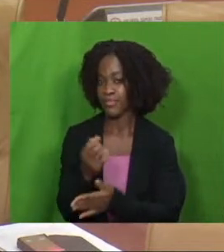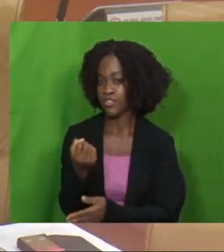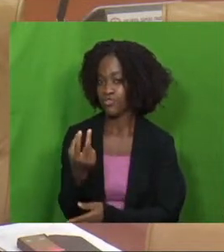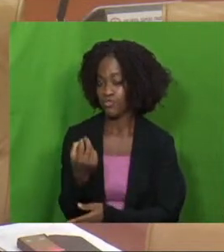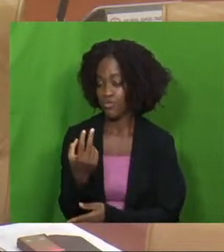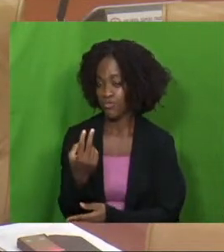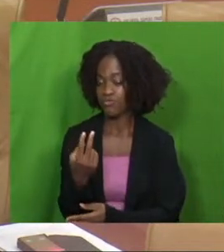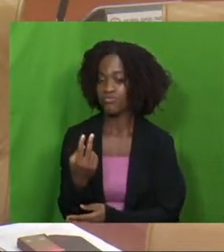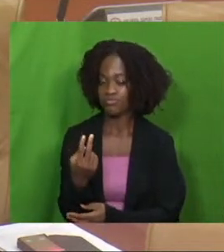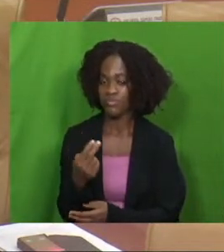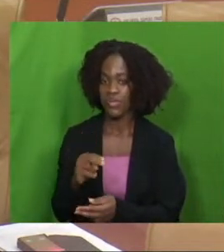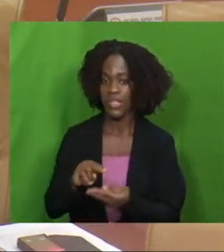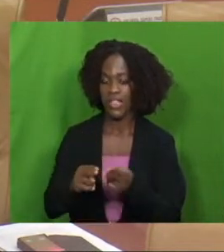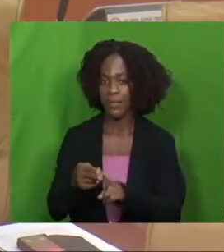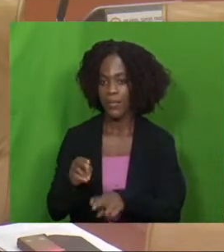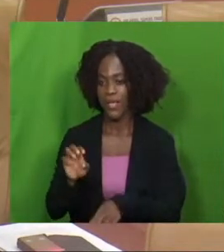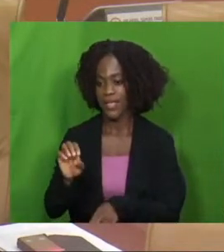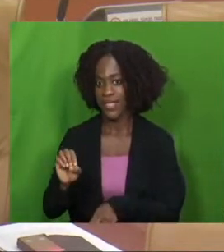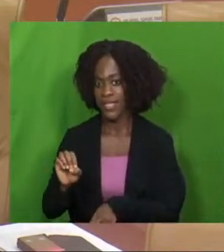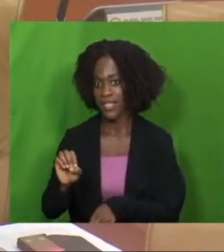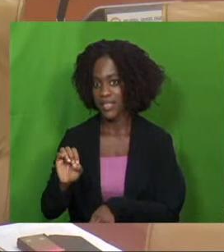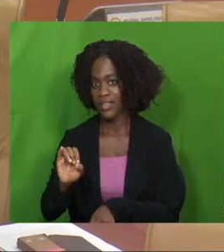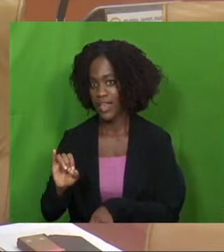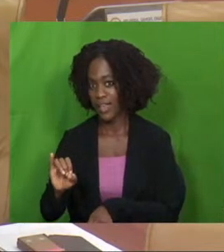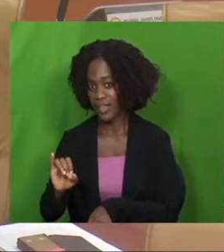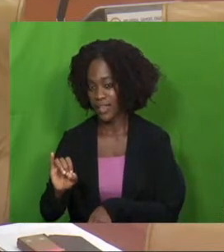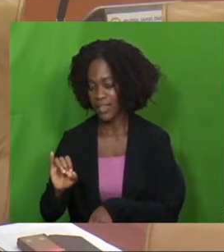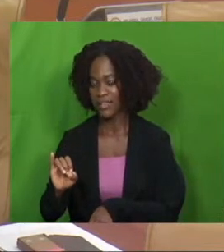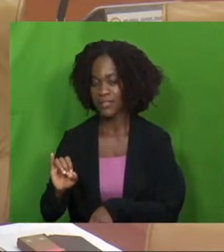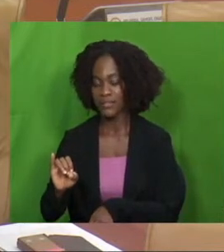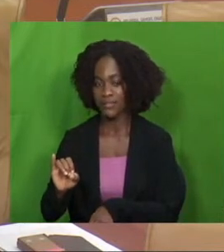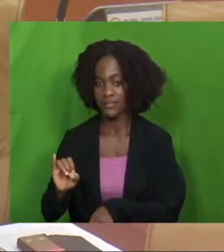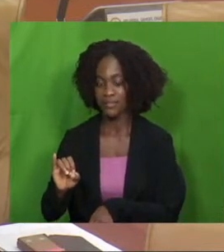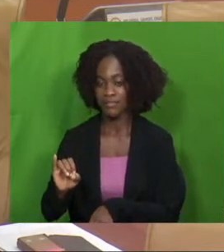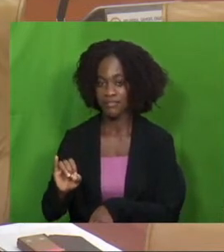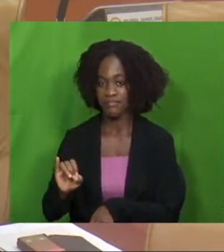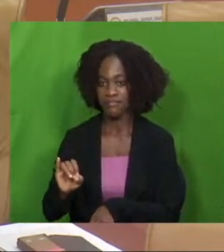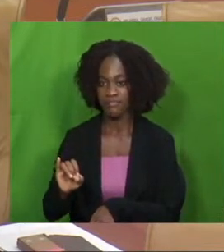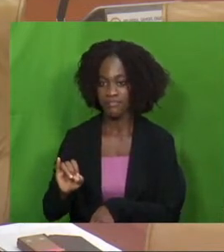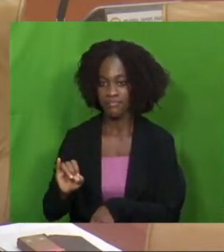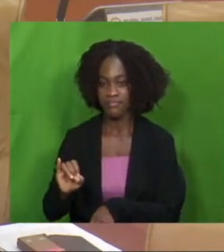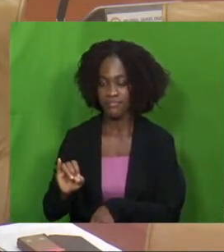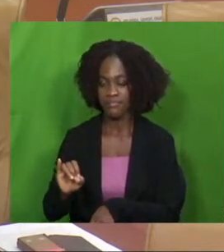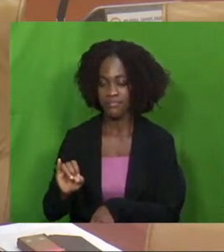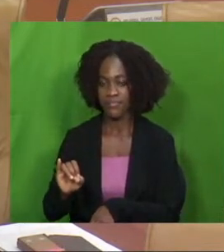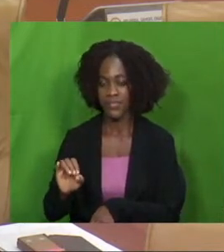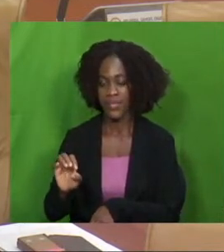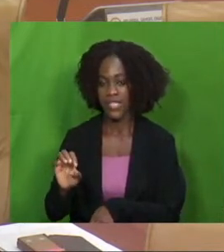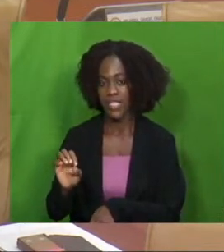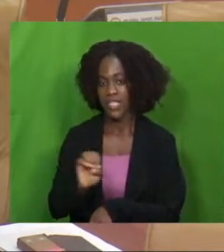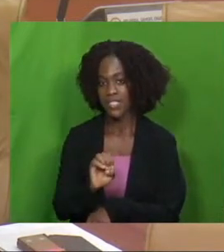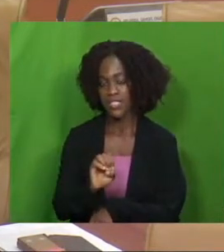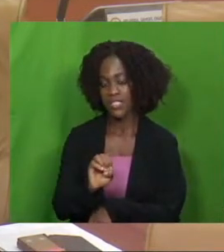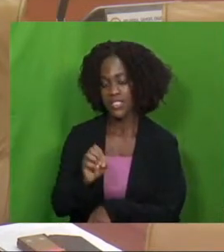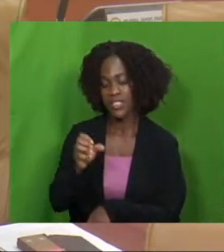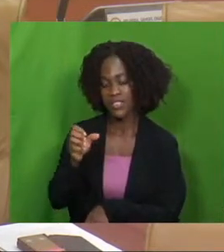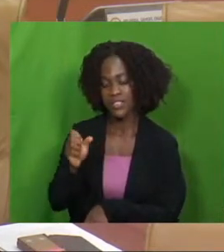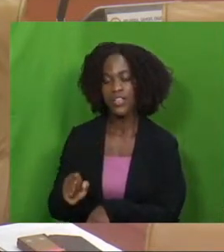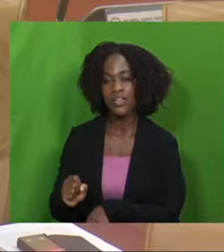Item number EI, the Eastern and Southern African Trade and Development